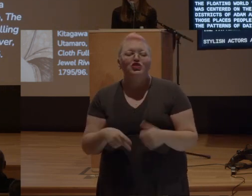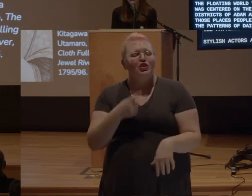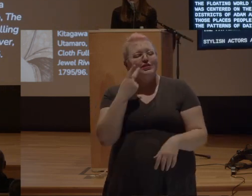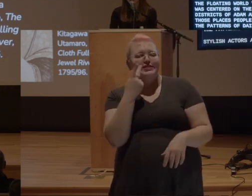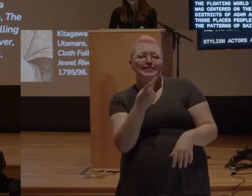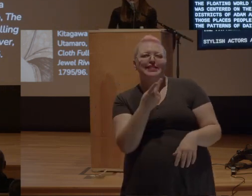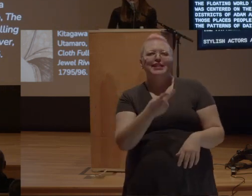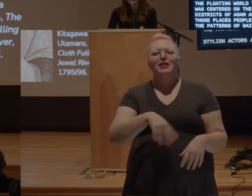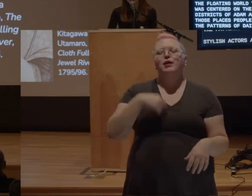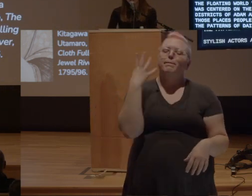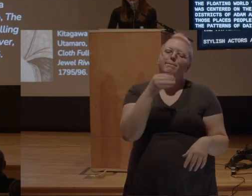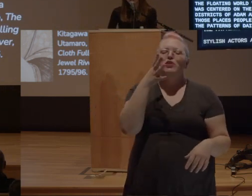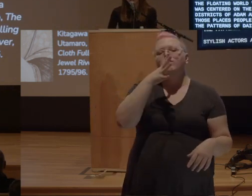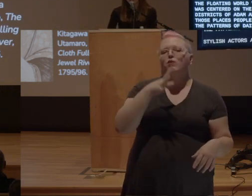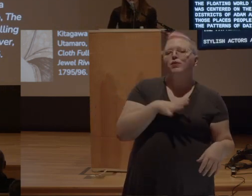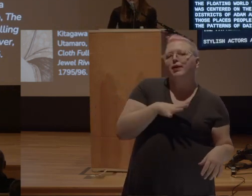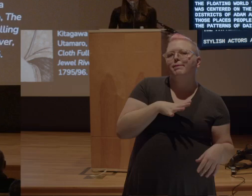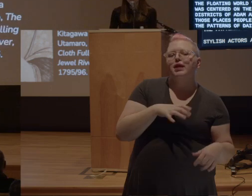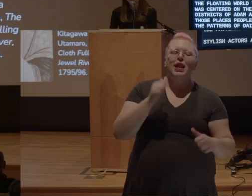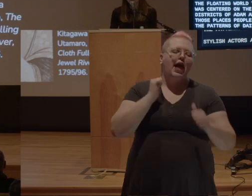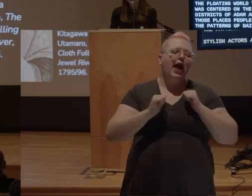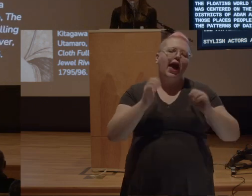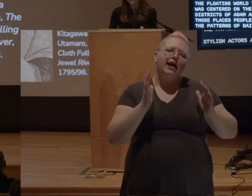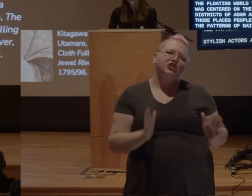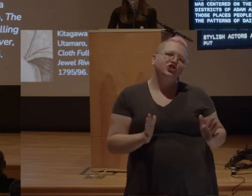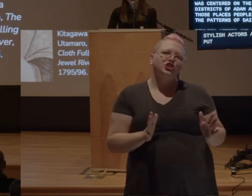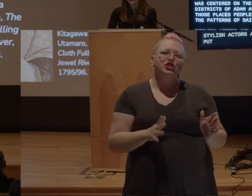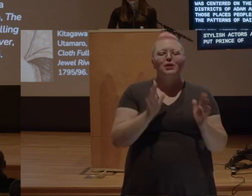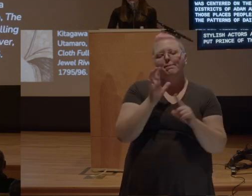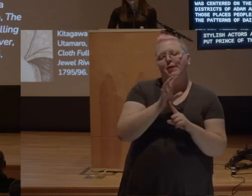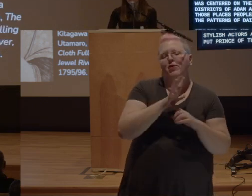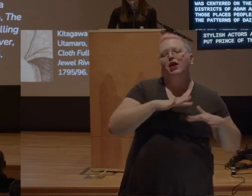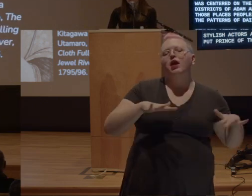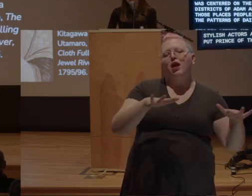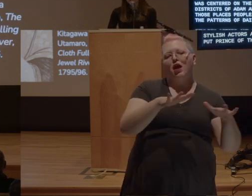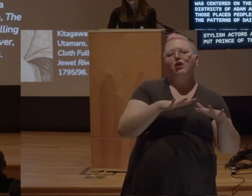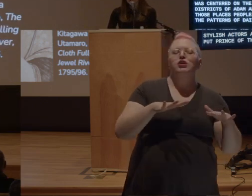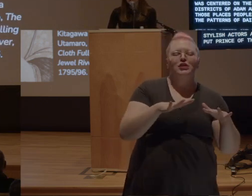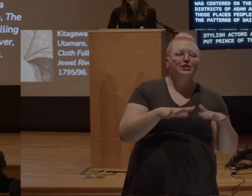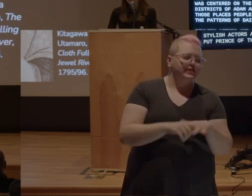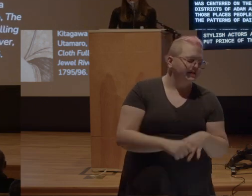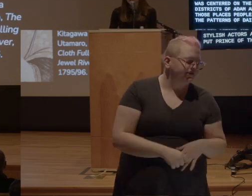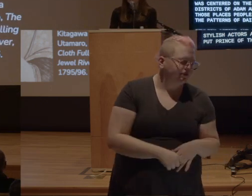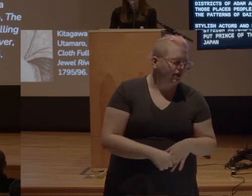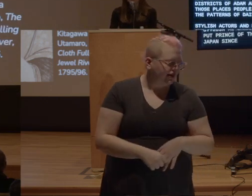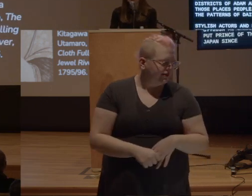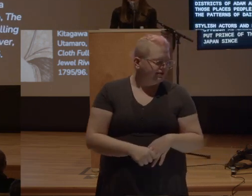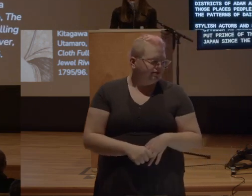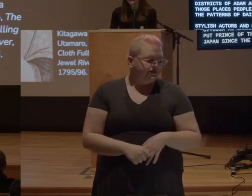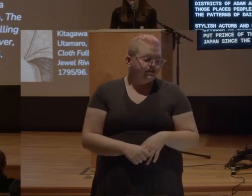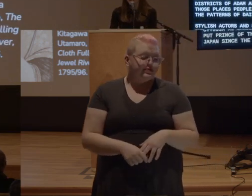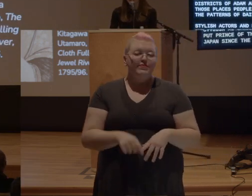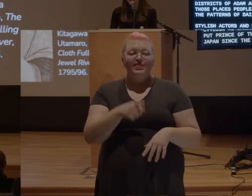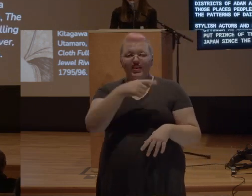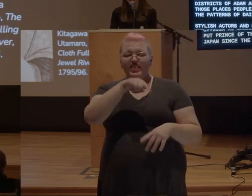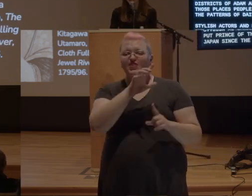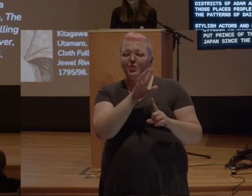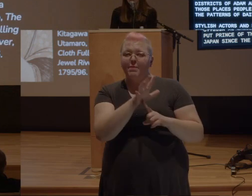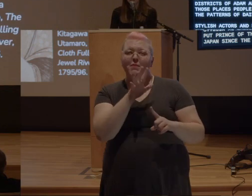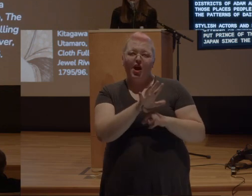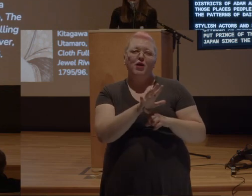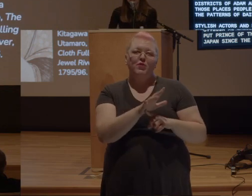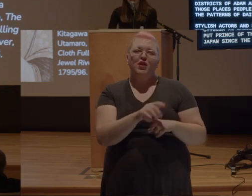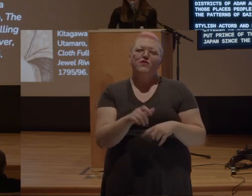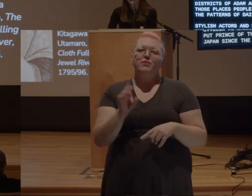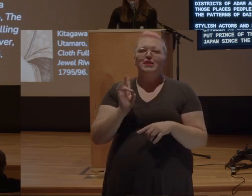from popular plays. Woodblock prints of these subjects had flourished in Japan since the mid-17th century.